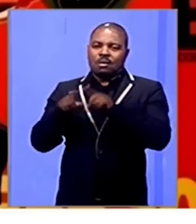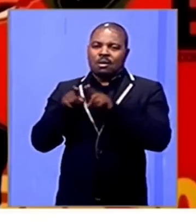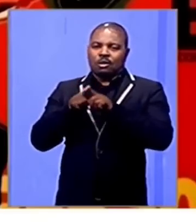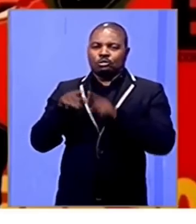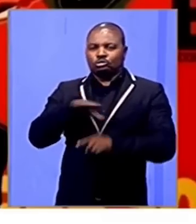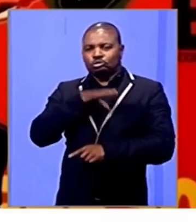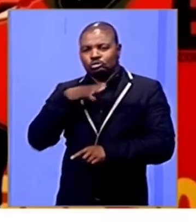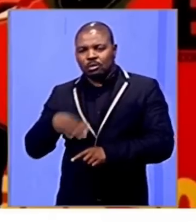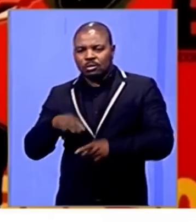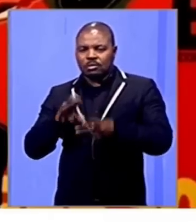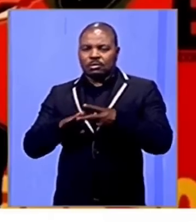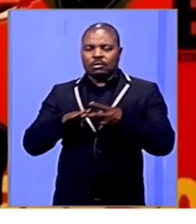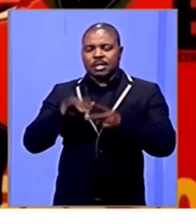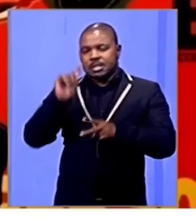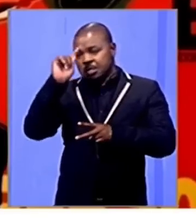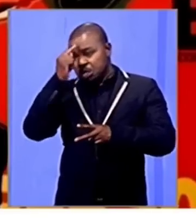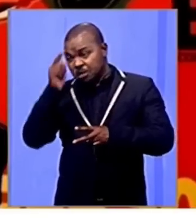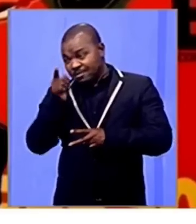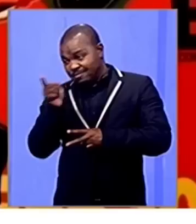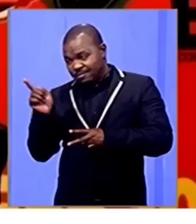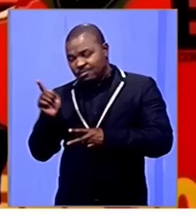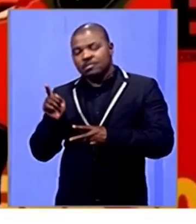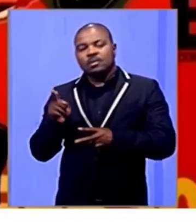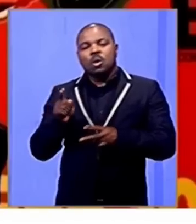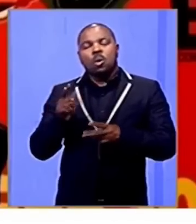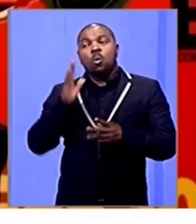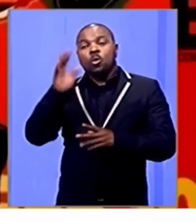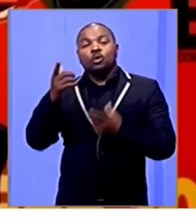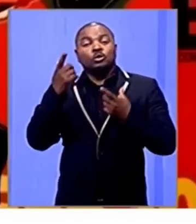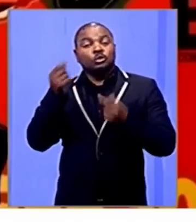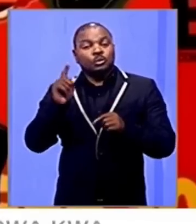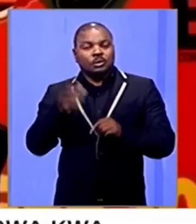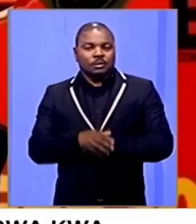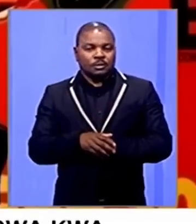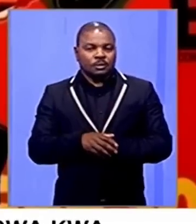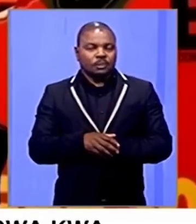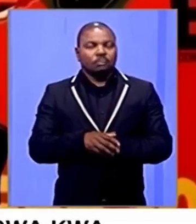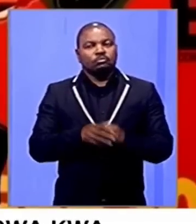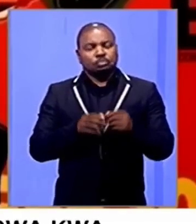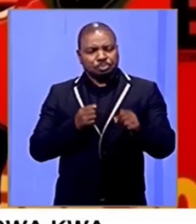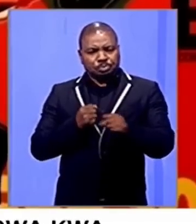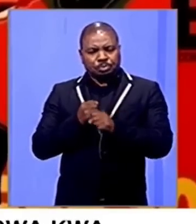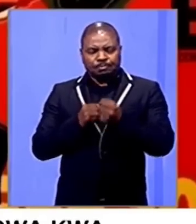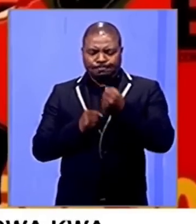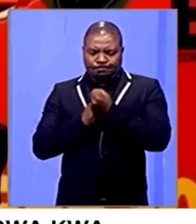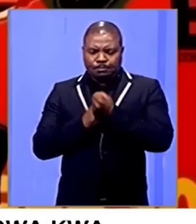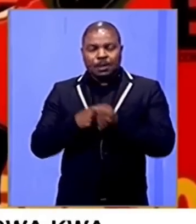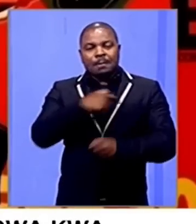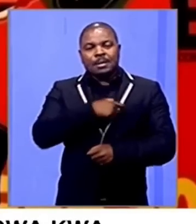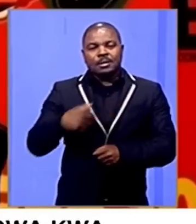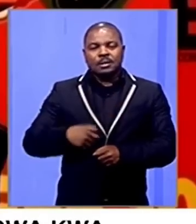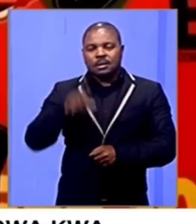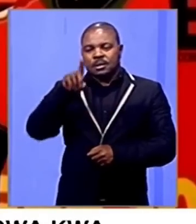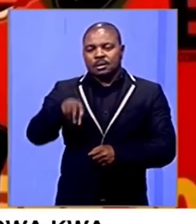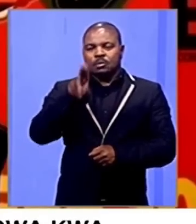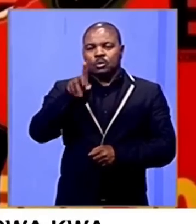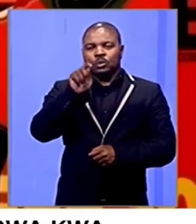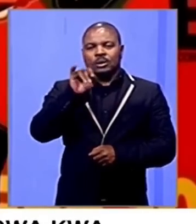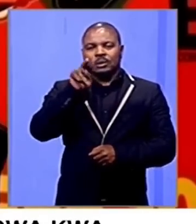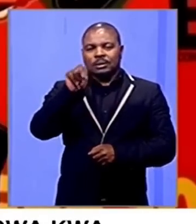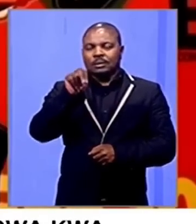China and India will, in solidarity with President Putin, not allow their presidents